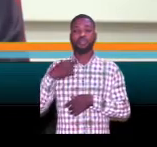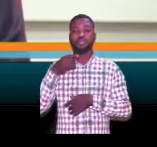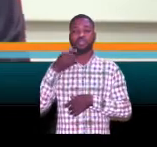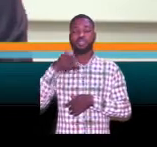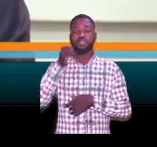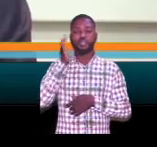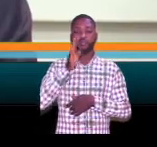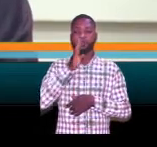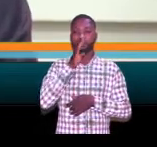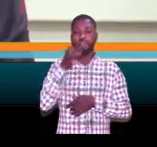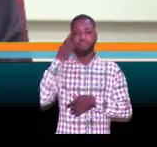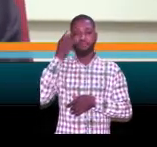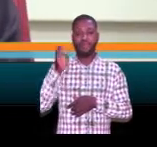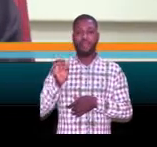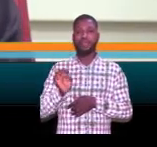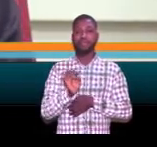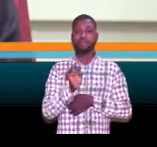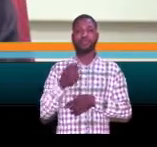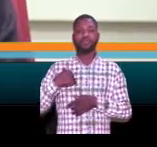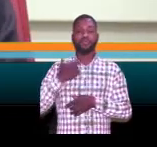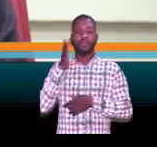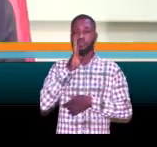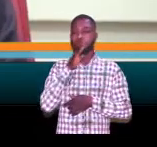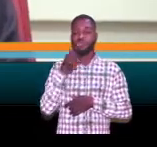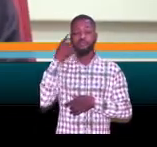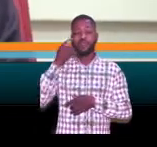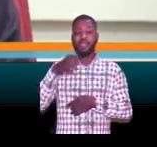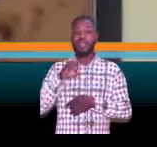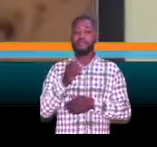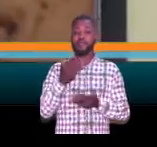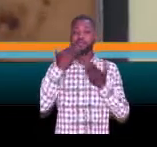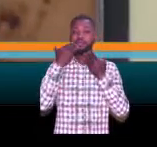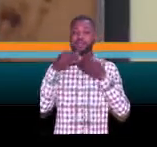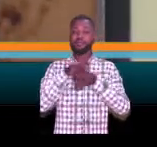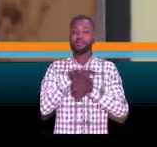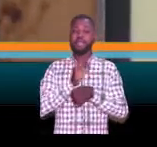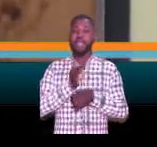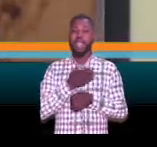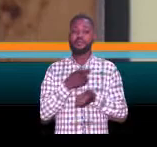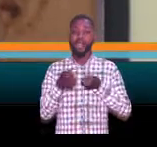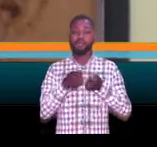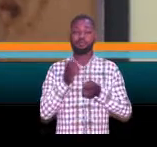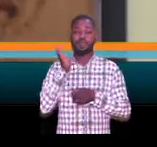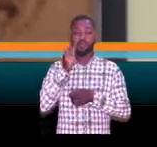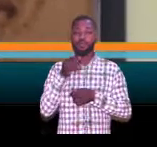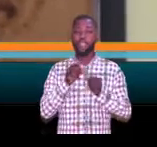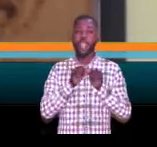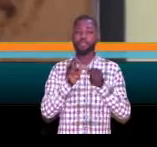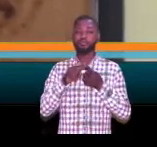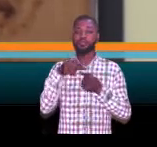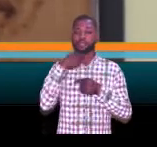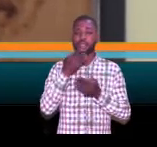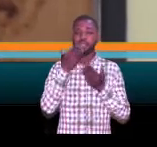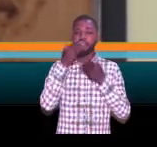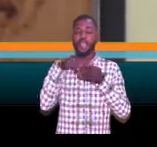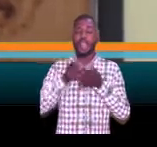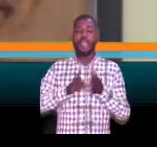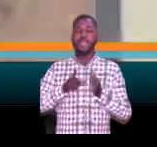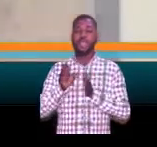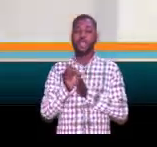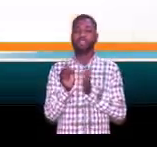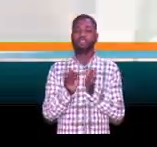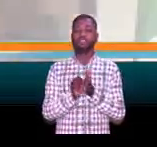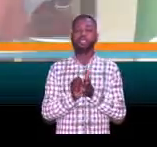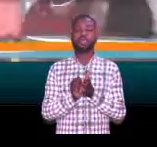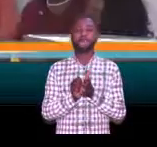forever be grateful to that grant, who will be forever grateful to the collaboration we've given to the educational system in Lagos